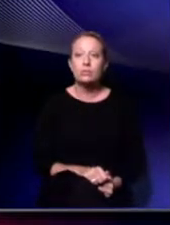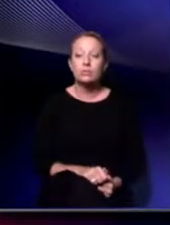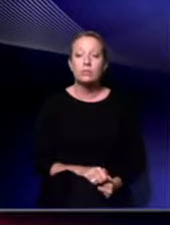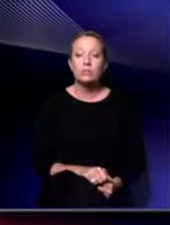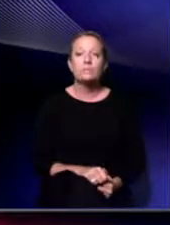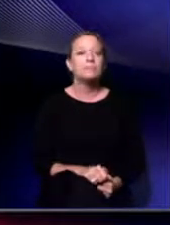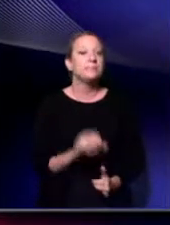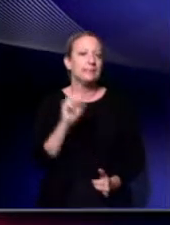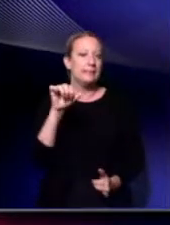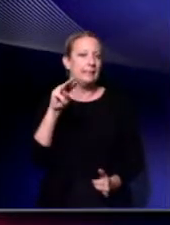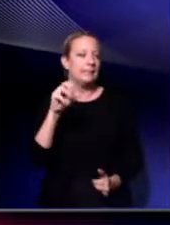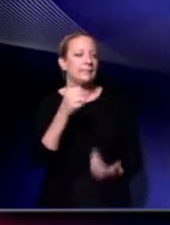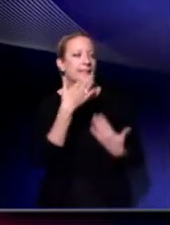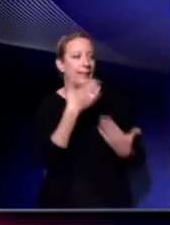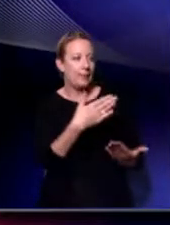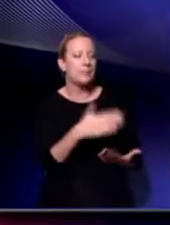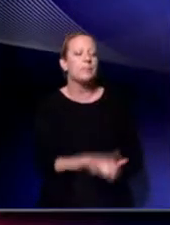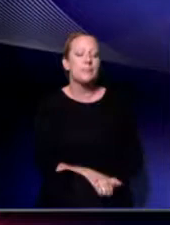Thank you.